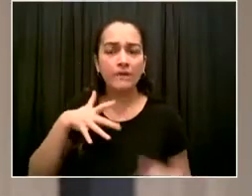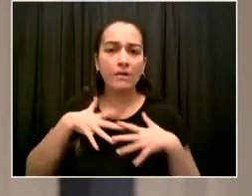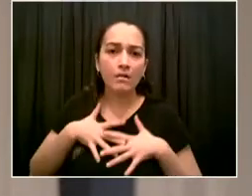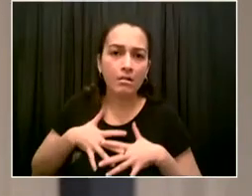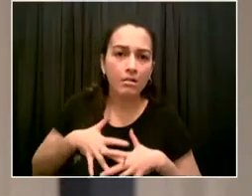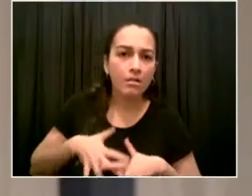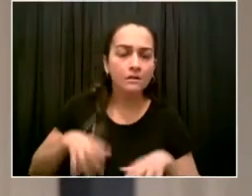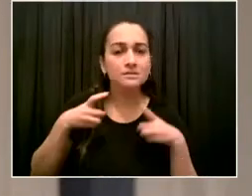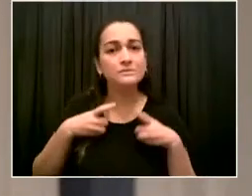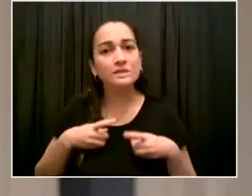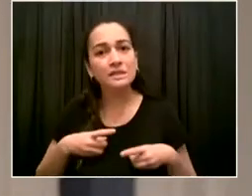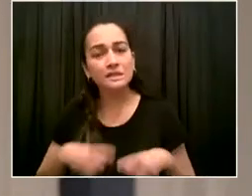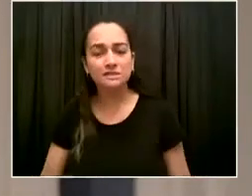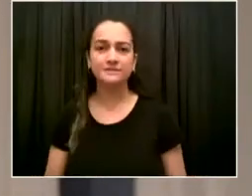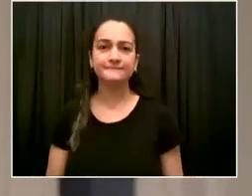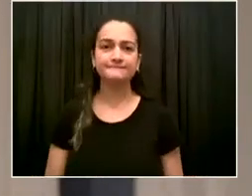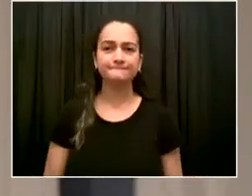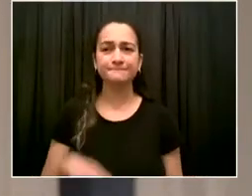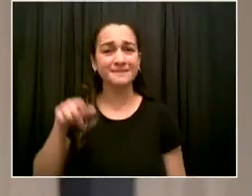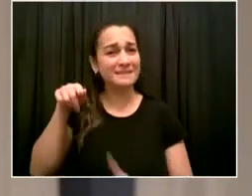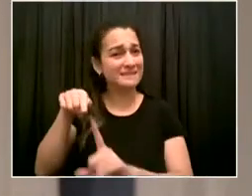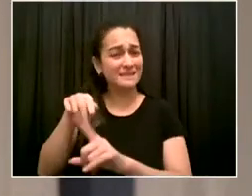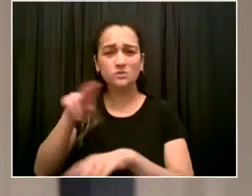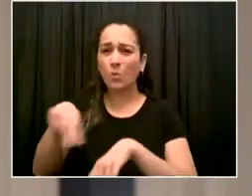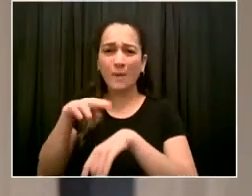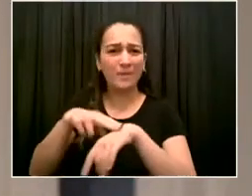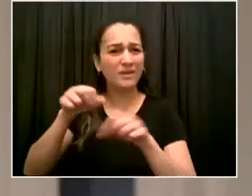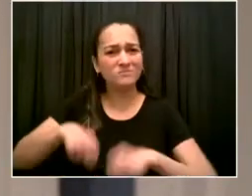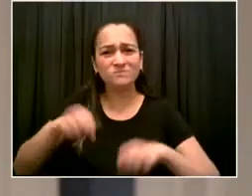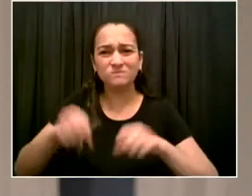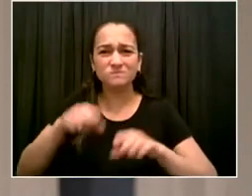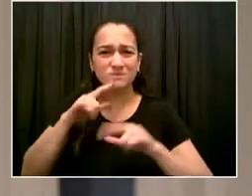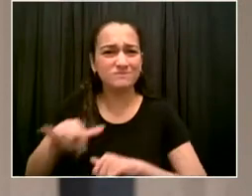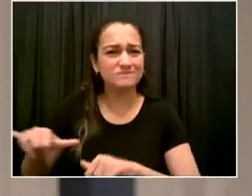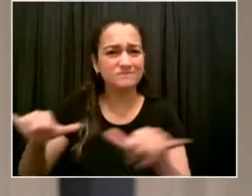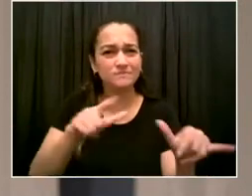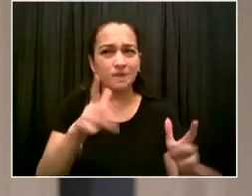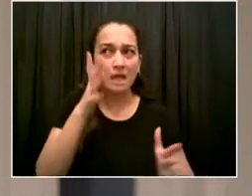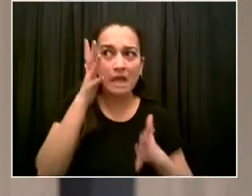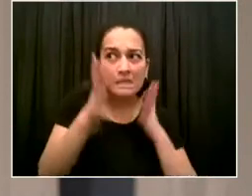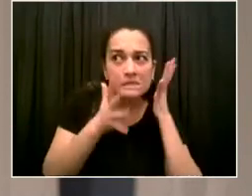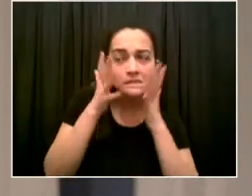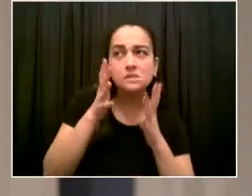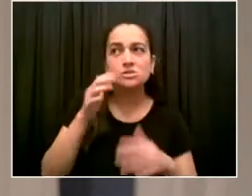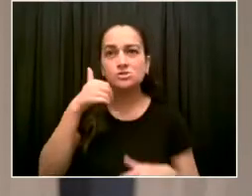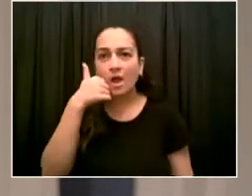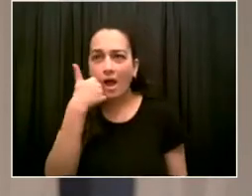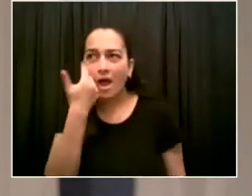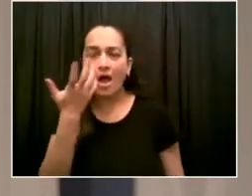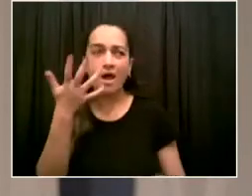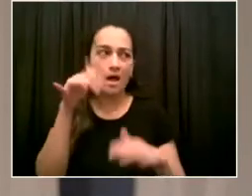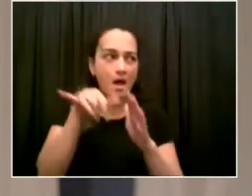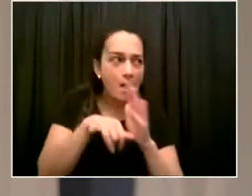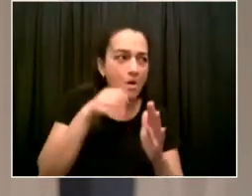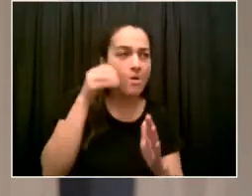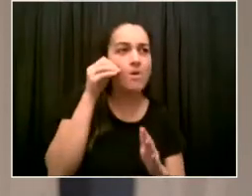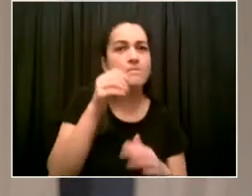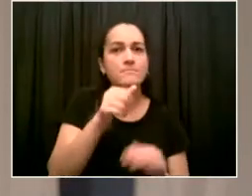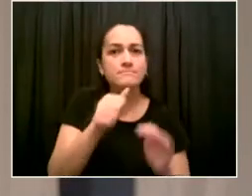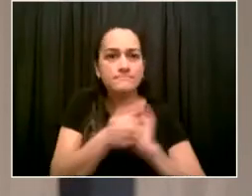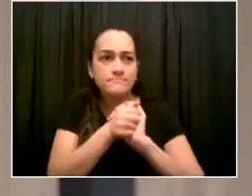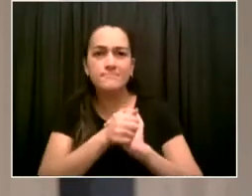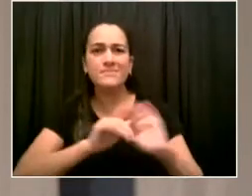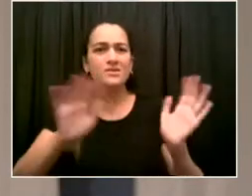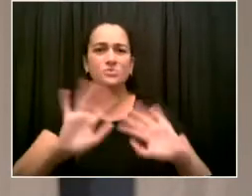now talking openly about mental health in a way they never have before. Conversations that used to happen only